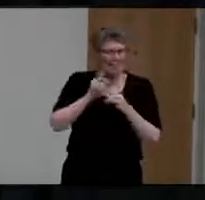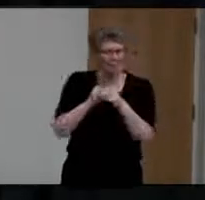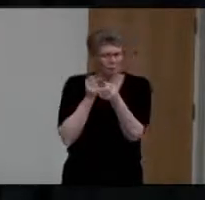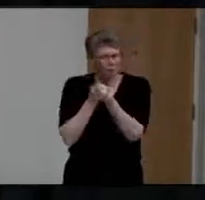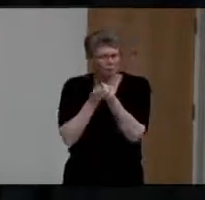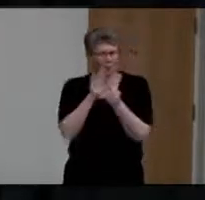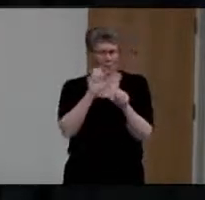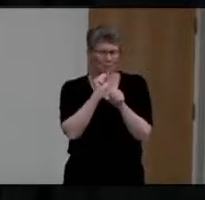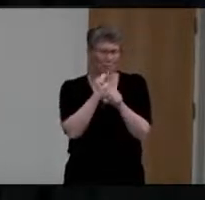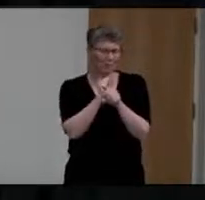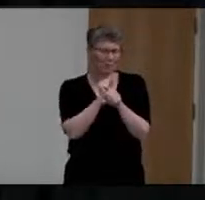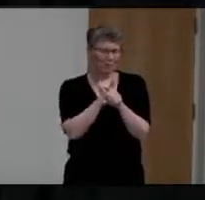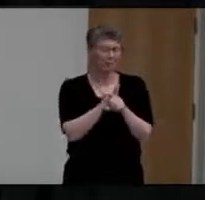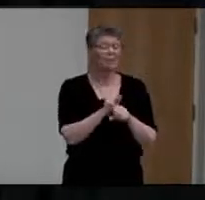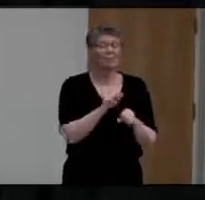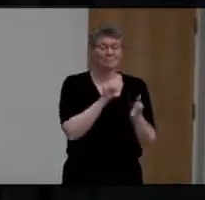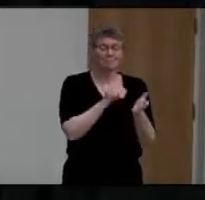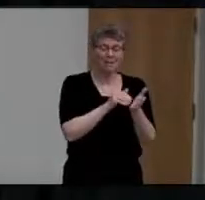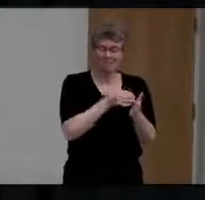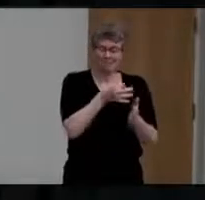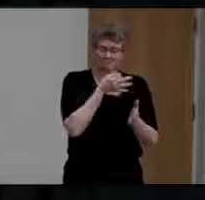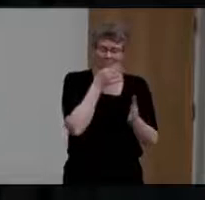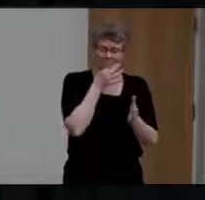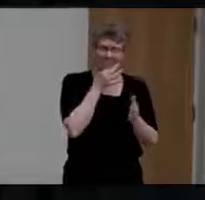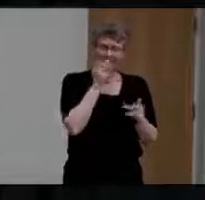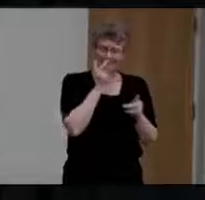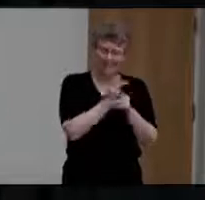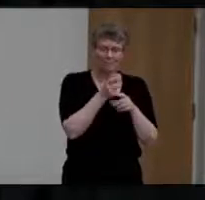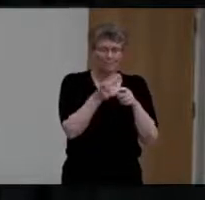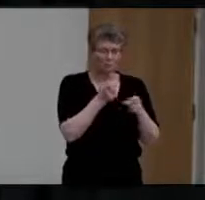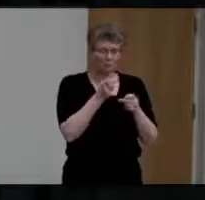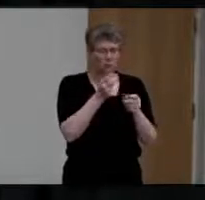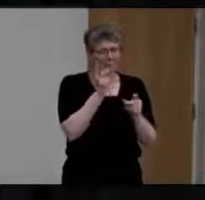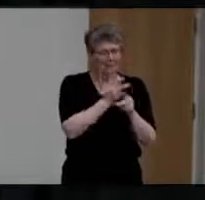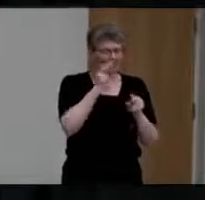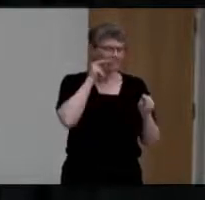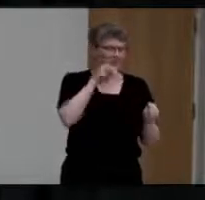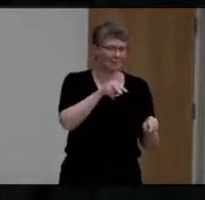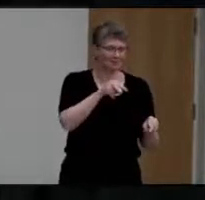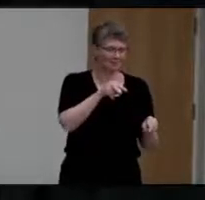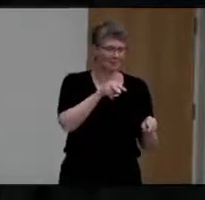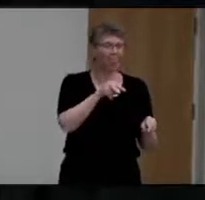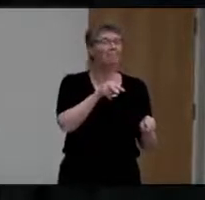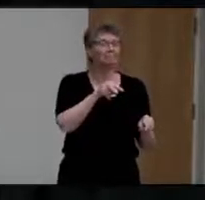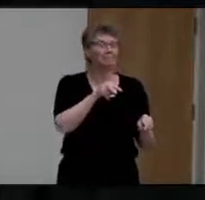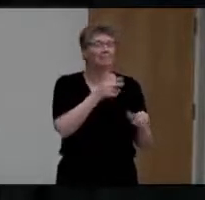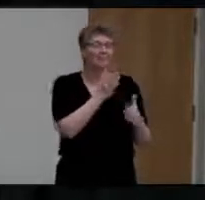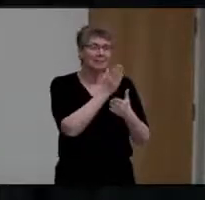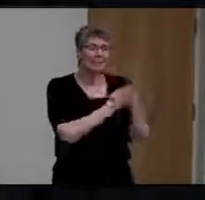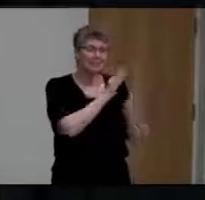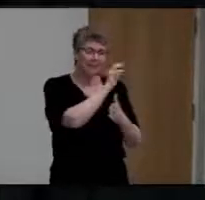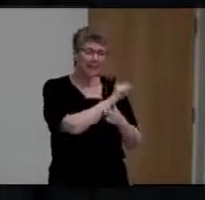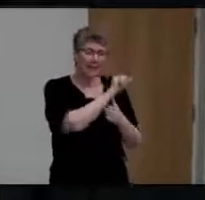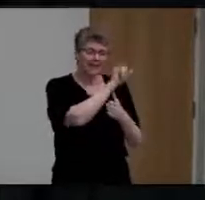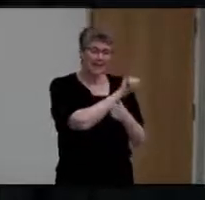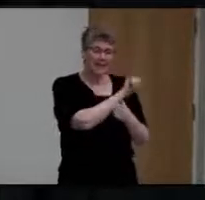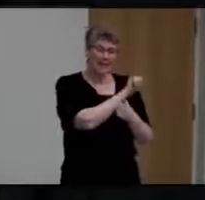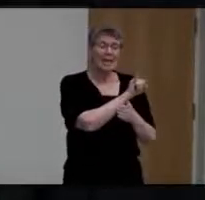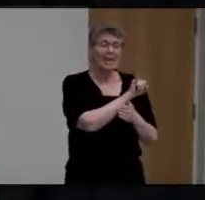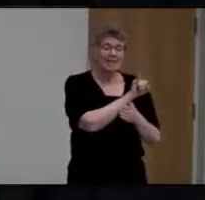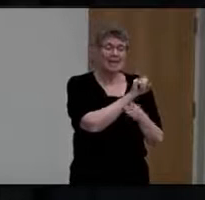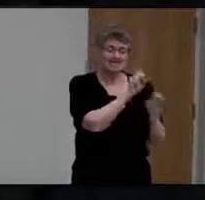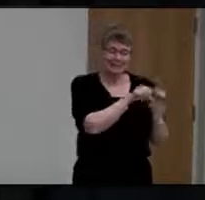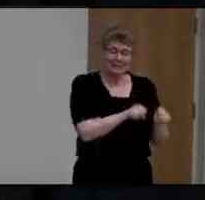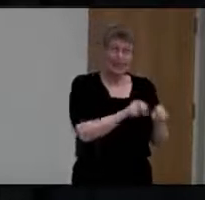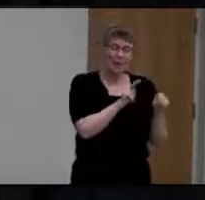expert oversight is sort of logical, but we do see AI systems currently being deployed to control and surveil, right? That's